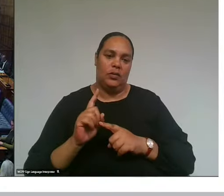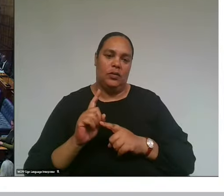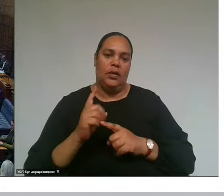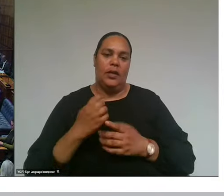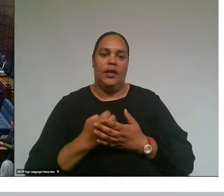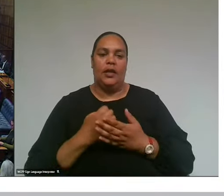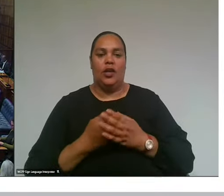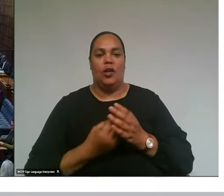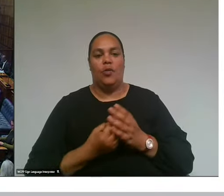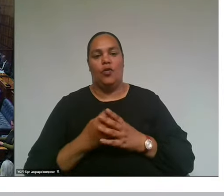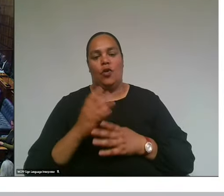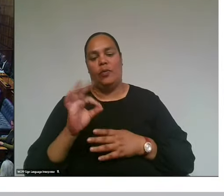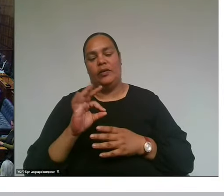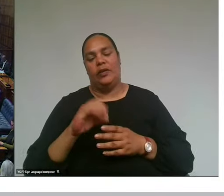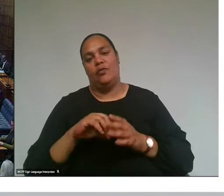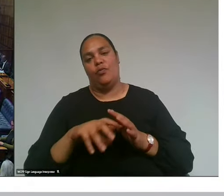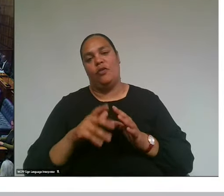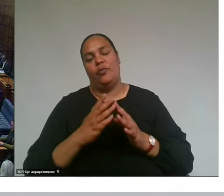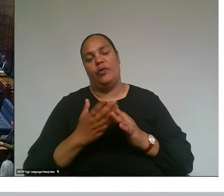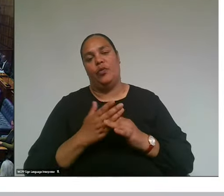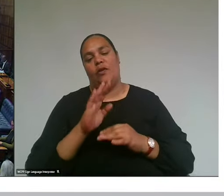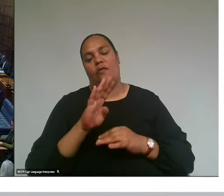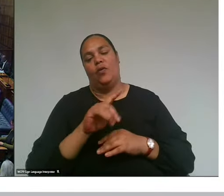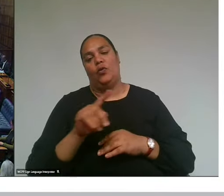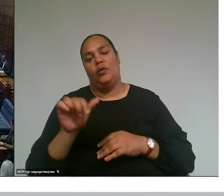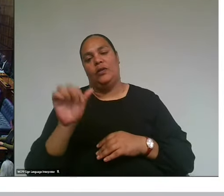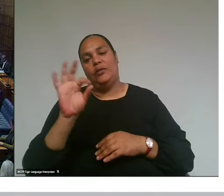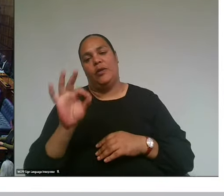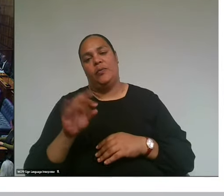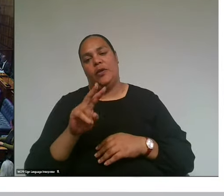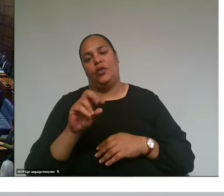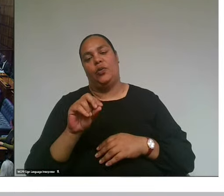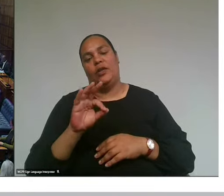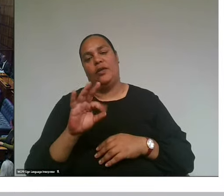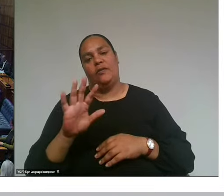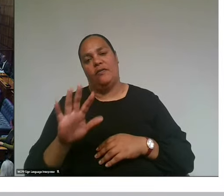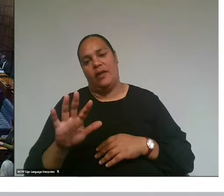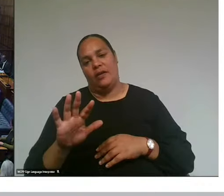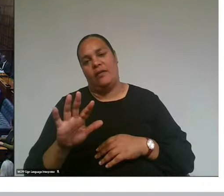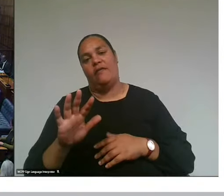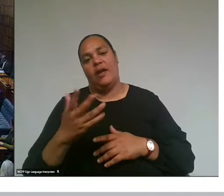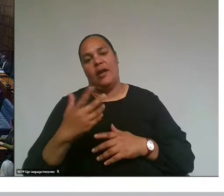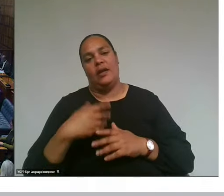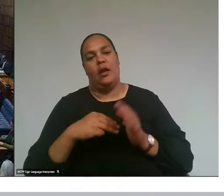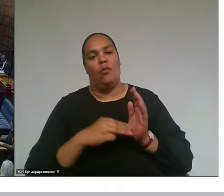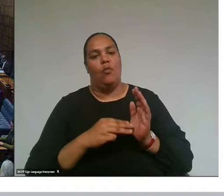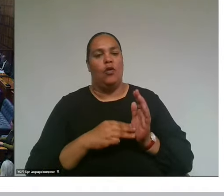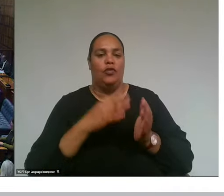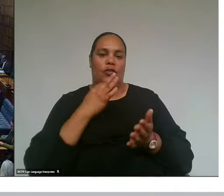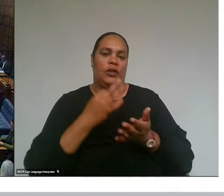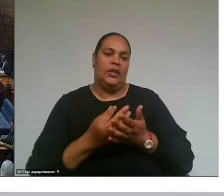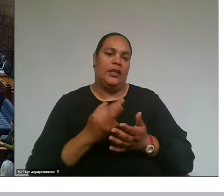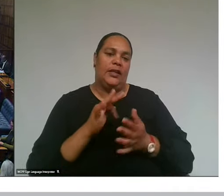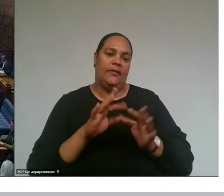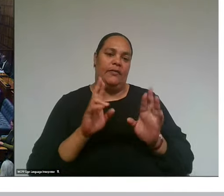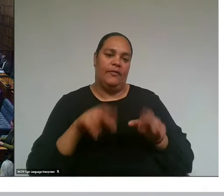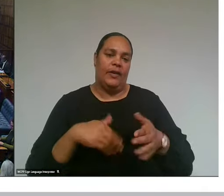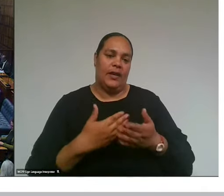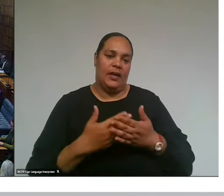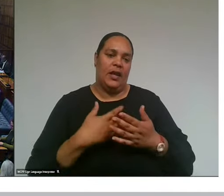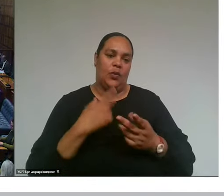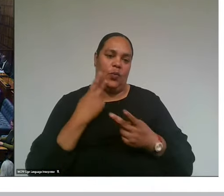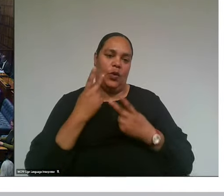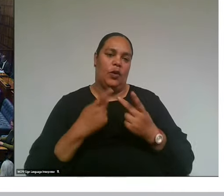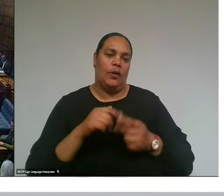economic growth rate in the province of between 4 and 6% by 2035 and our modeling suggests that if we can get that right we're looking at